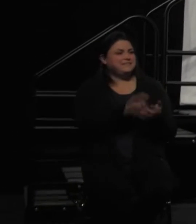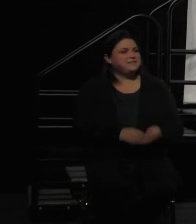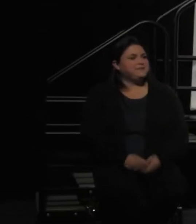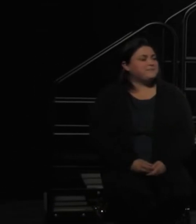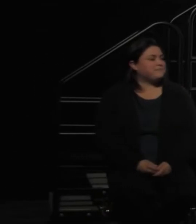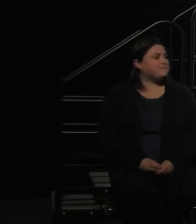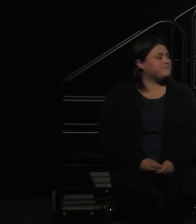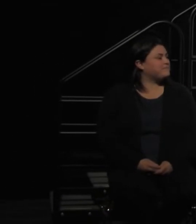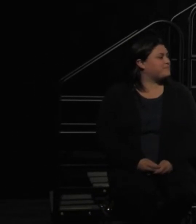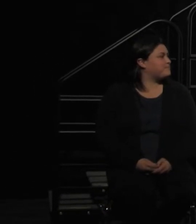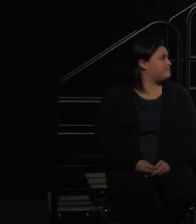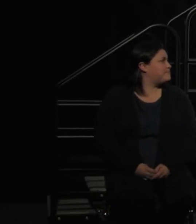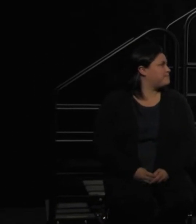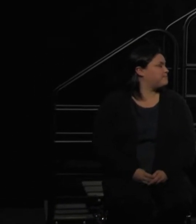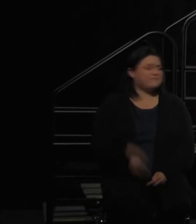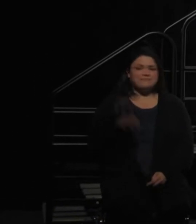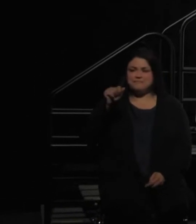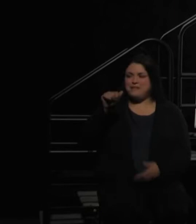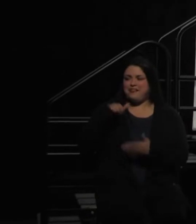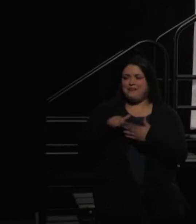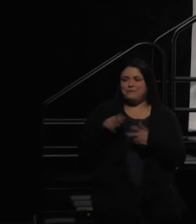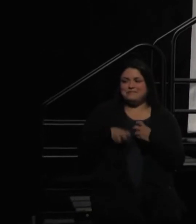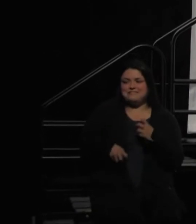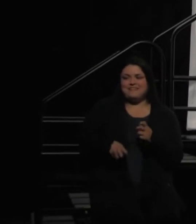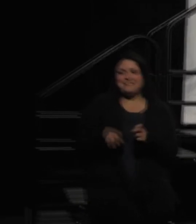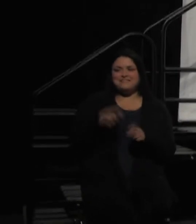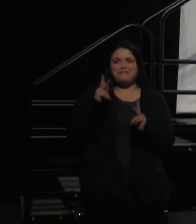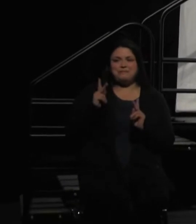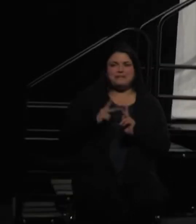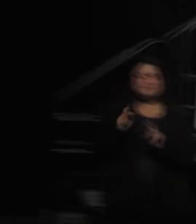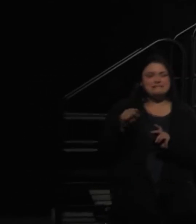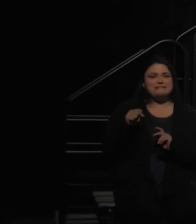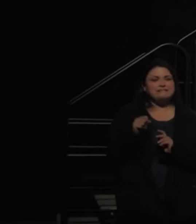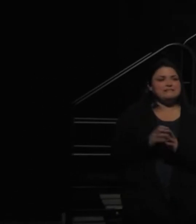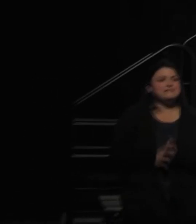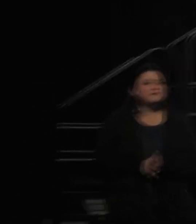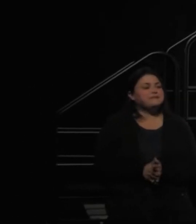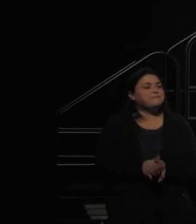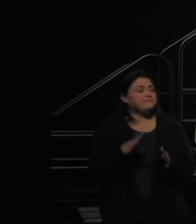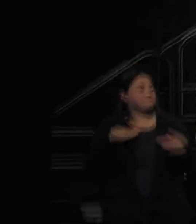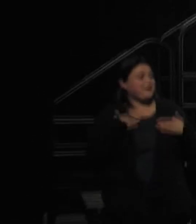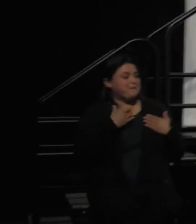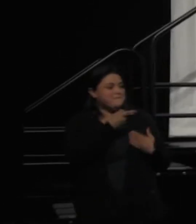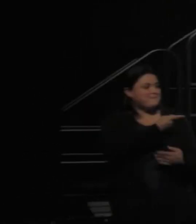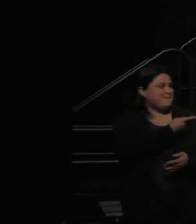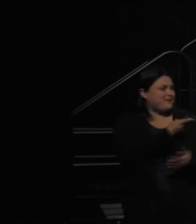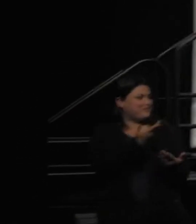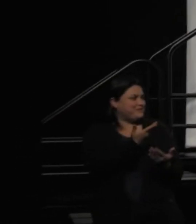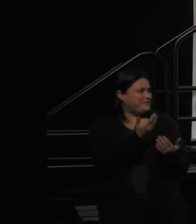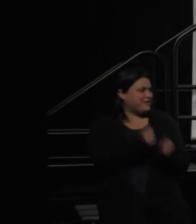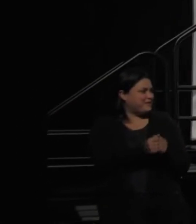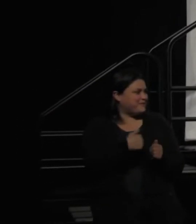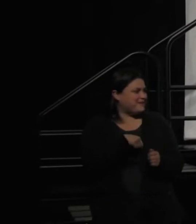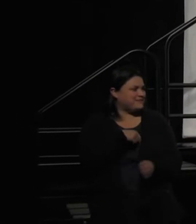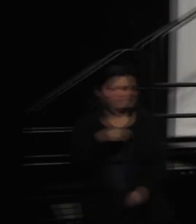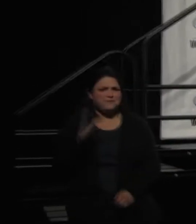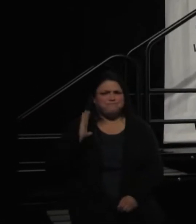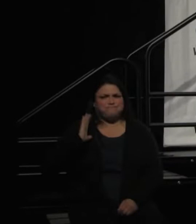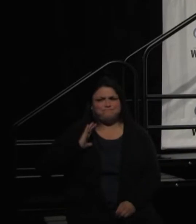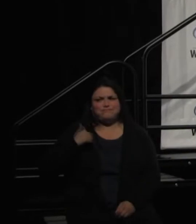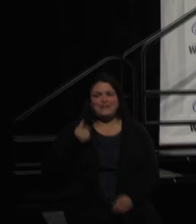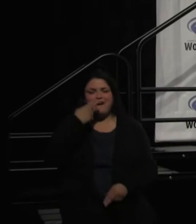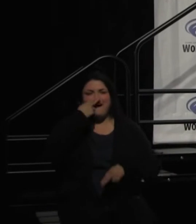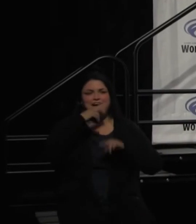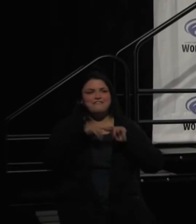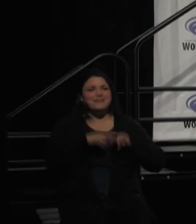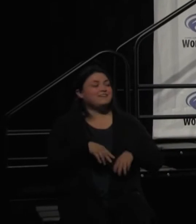Yeah, it was a tough place. I'm glad you guys are here with us, man. Oh, we had fun, man. Yeah, I know you guys